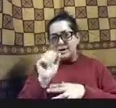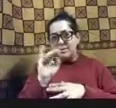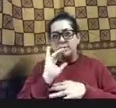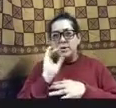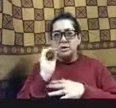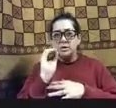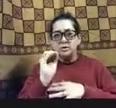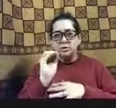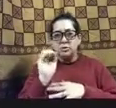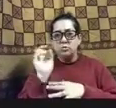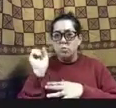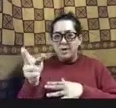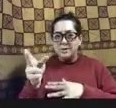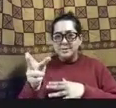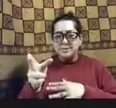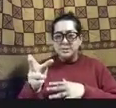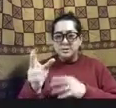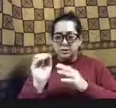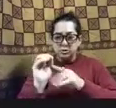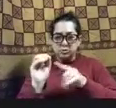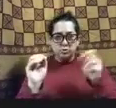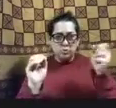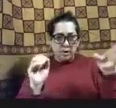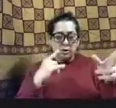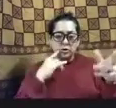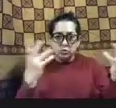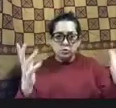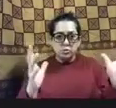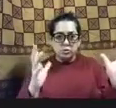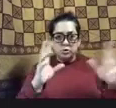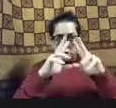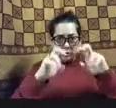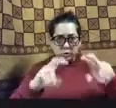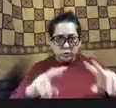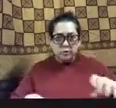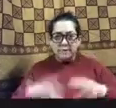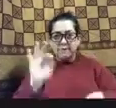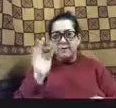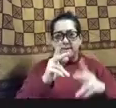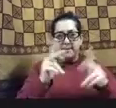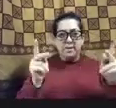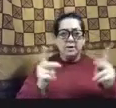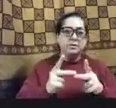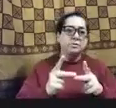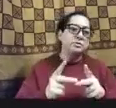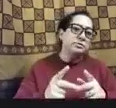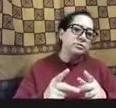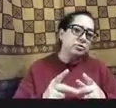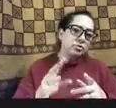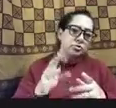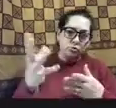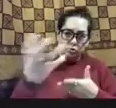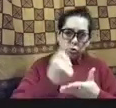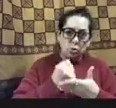to waste. So she went out of her way to research and find places to